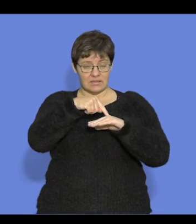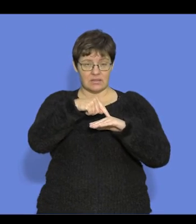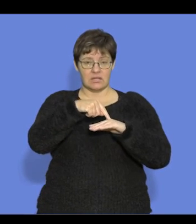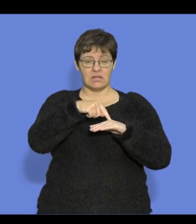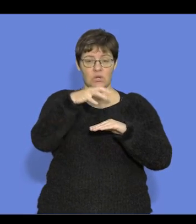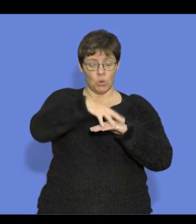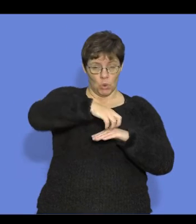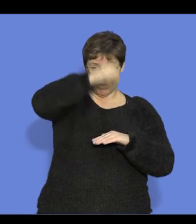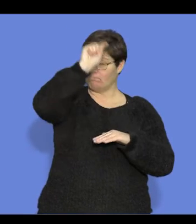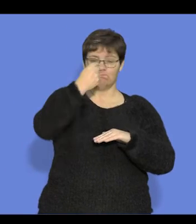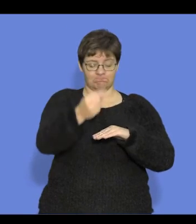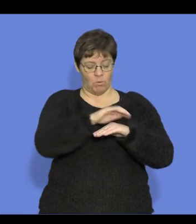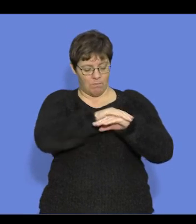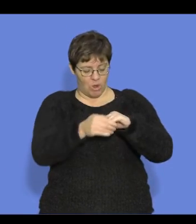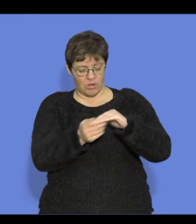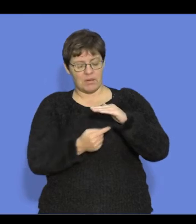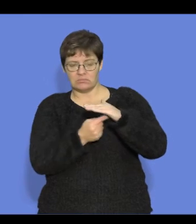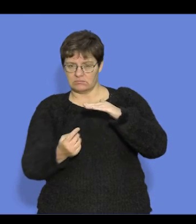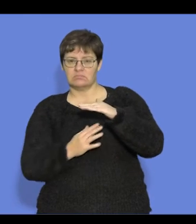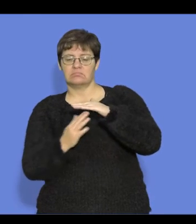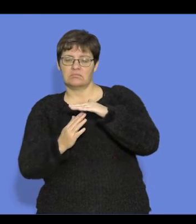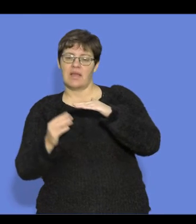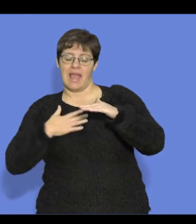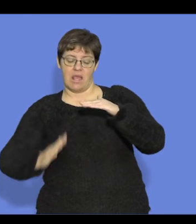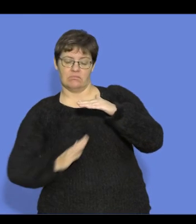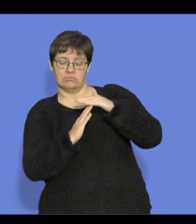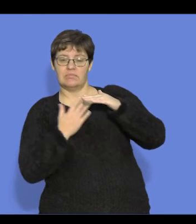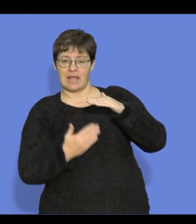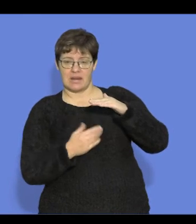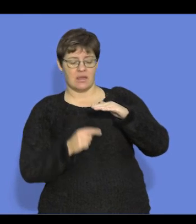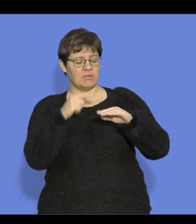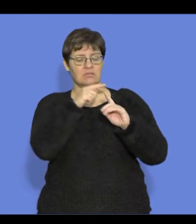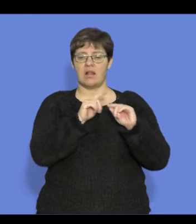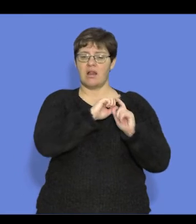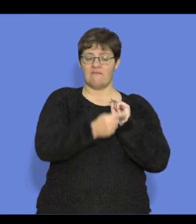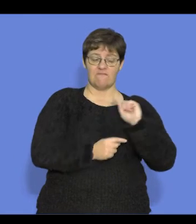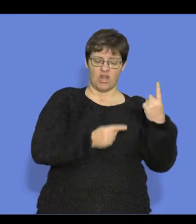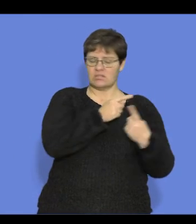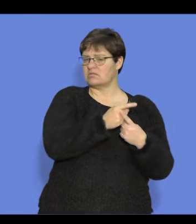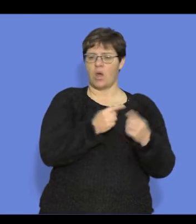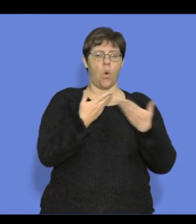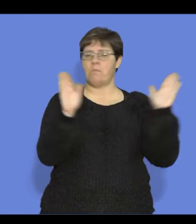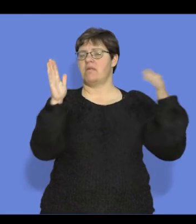and here there's no blockage of the stomata at all.